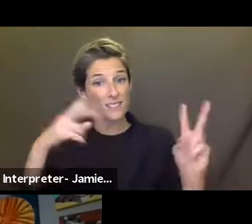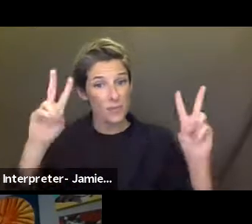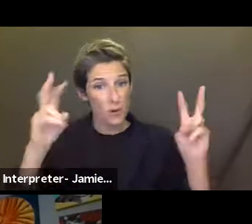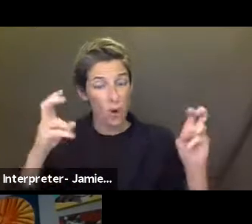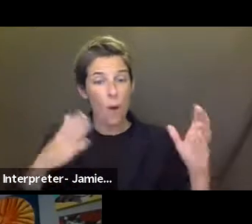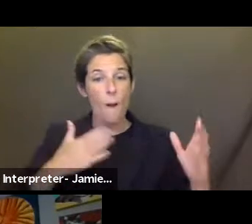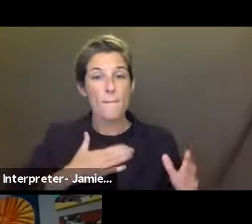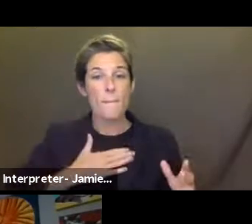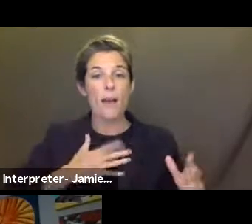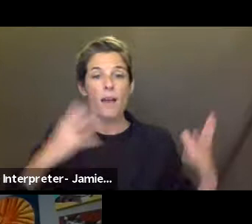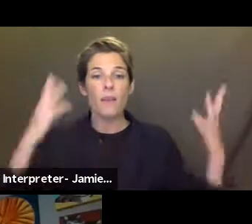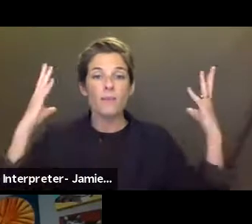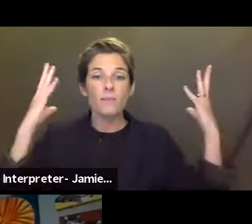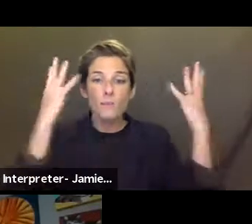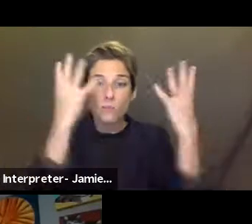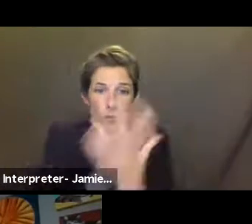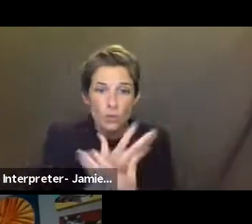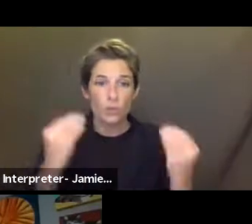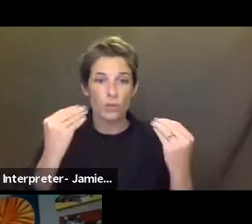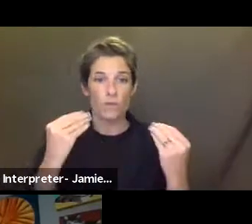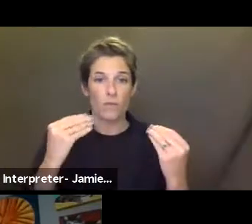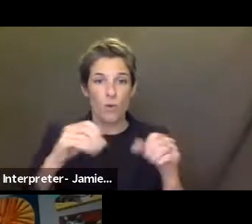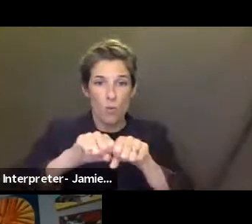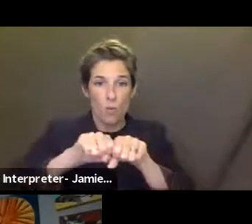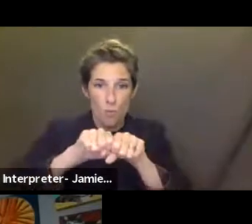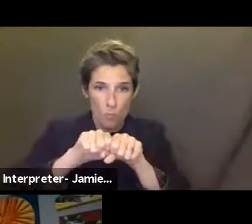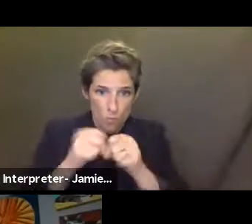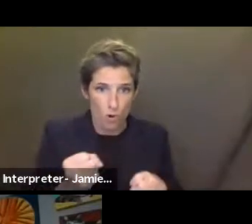My Beautiful Broken Brain.